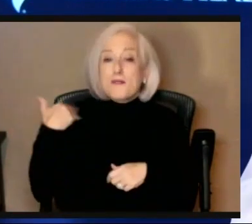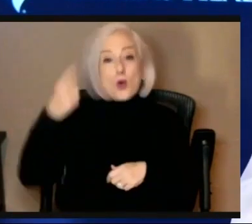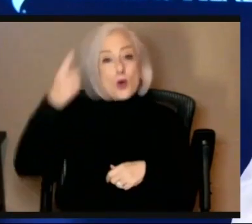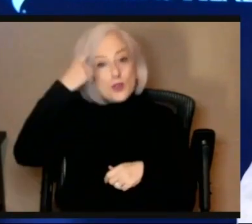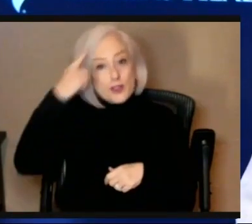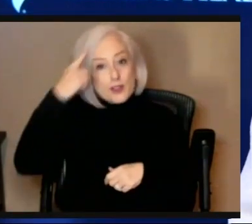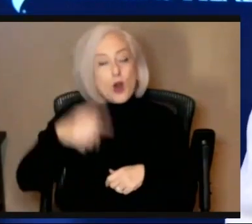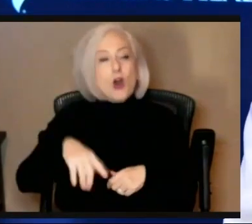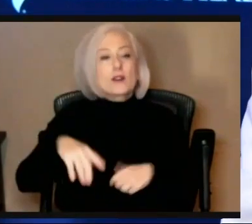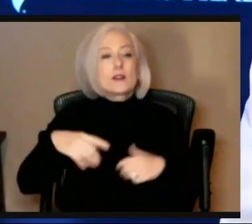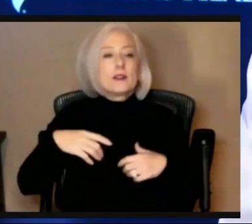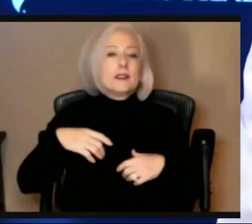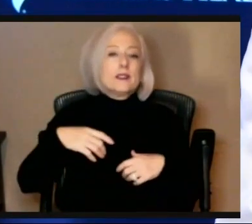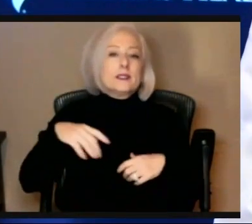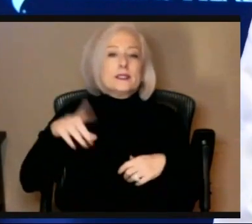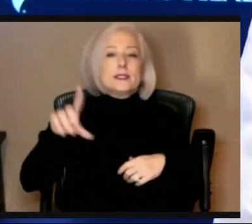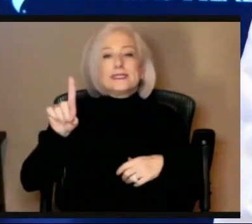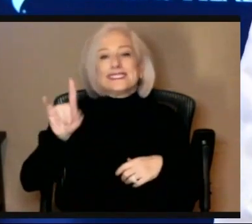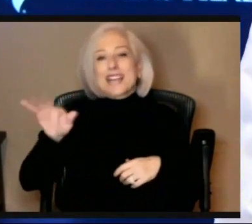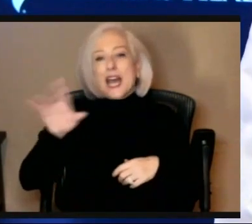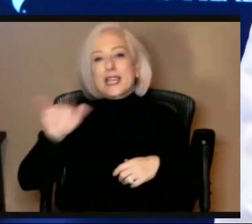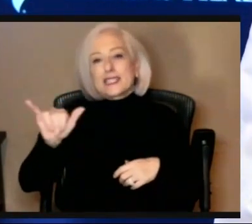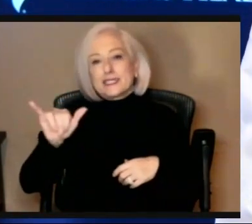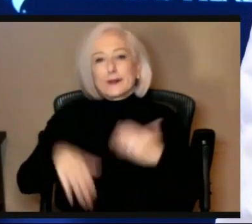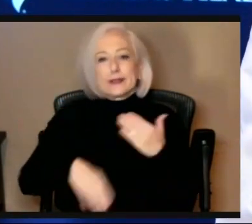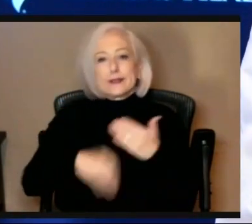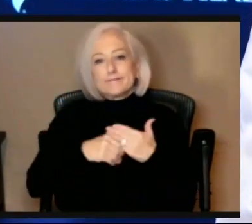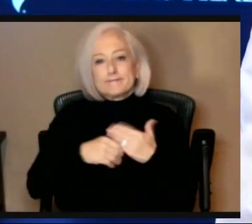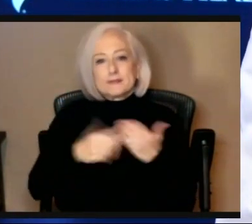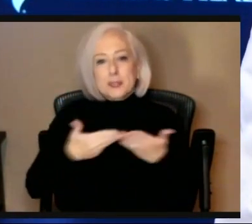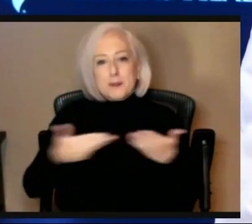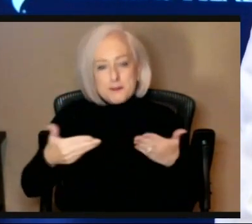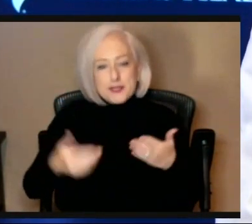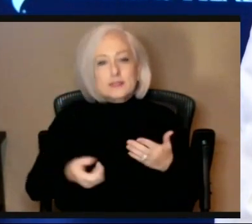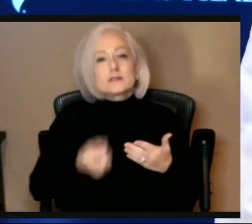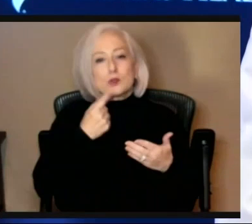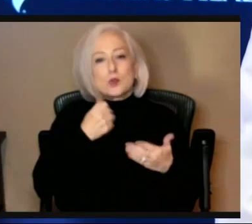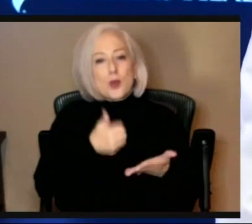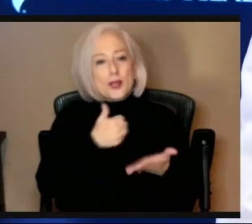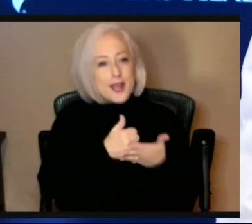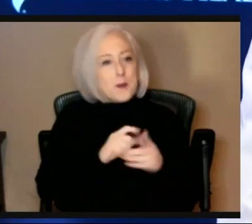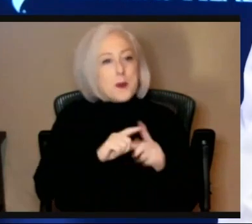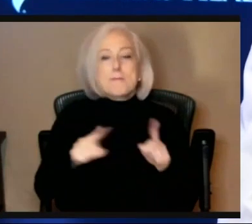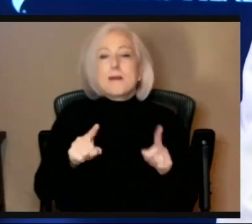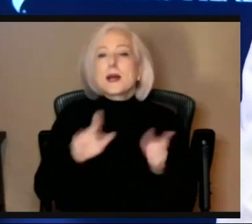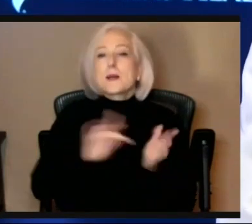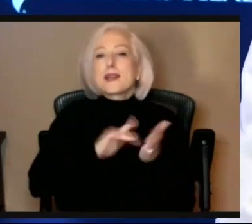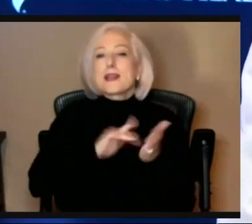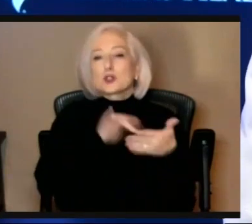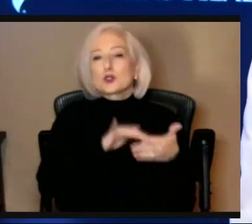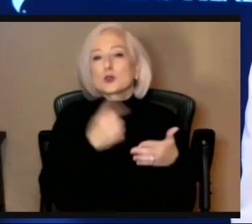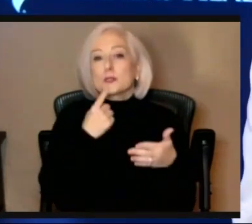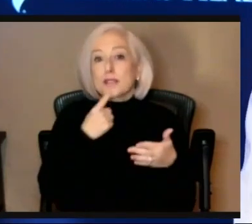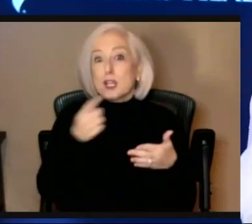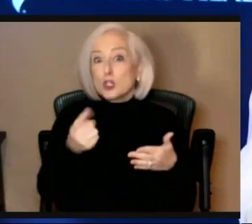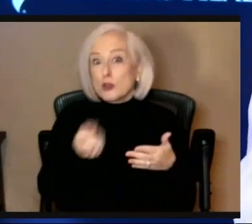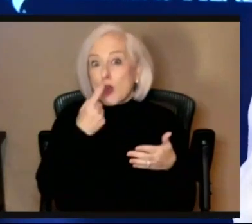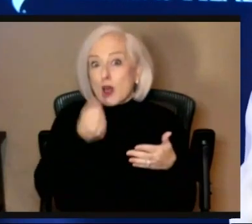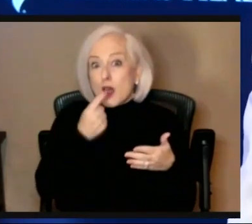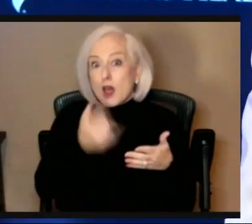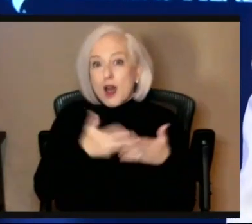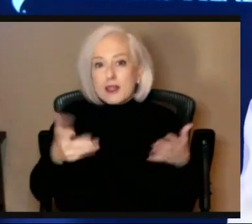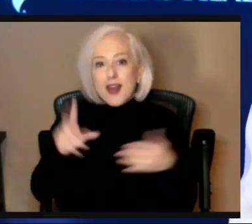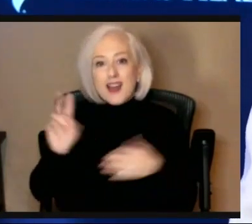prevent some of these. There's a study when I was a medical student, it was in JAMA, that showed that if you took a lot of vitamins and you were actively smoking, your risk